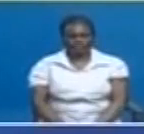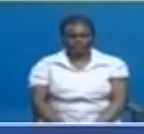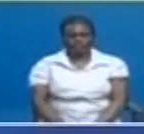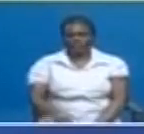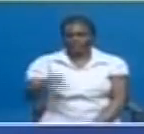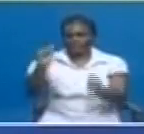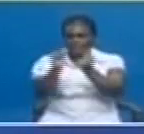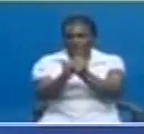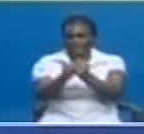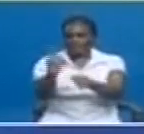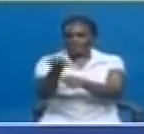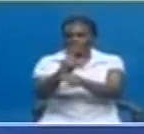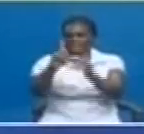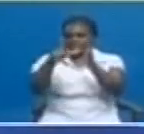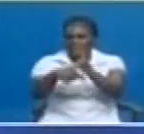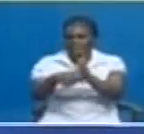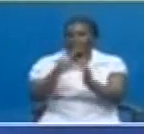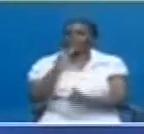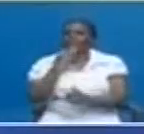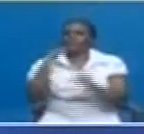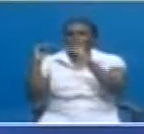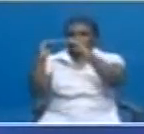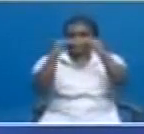Ten minutes later, FC equalized through Jackson Sale.